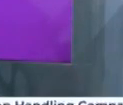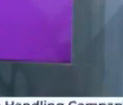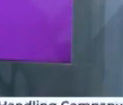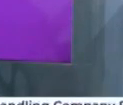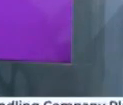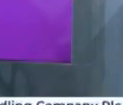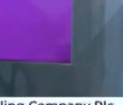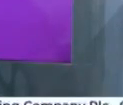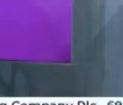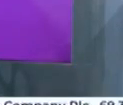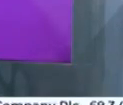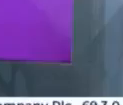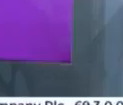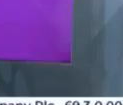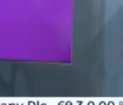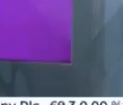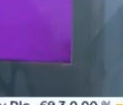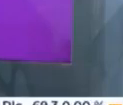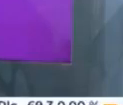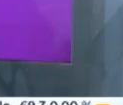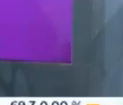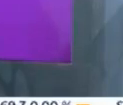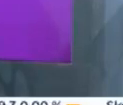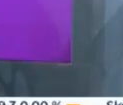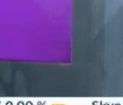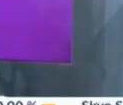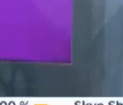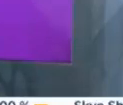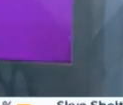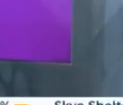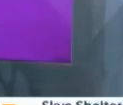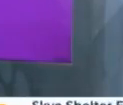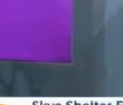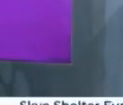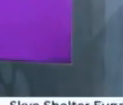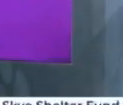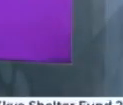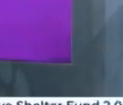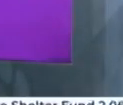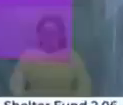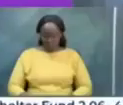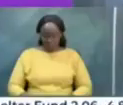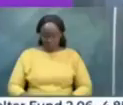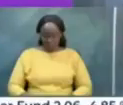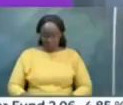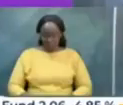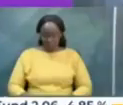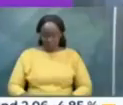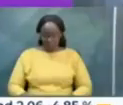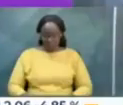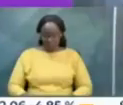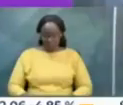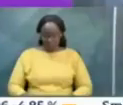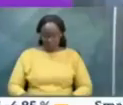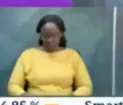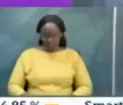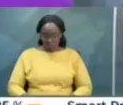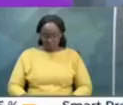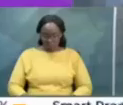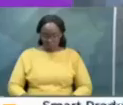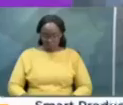online classroom all day, every day, and expect results. Yes. You still need physical objects. They still need a lot